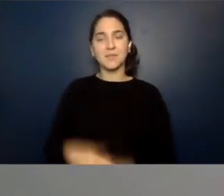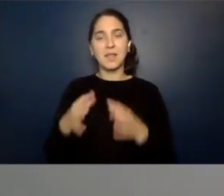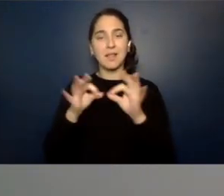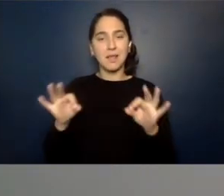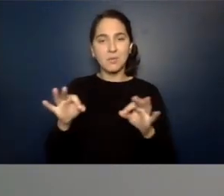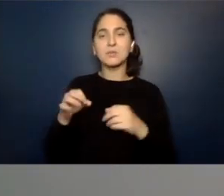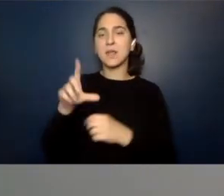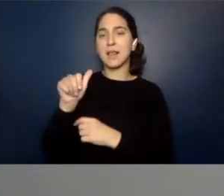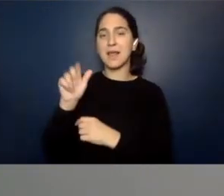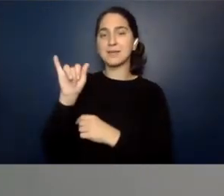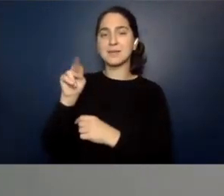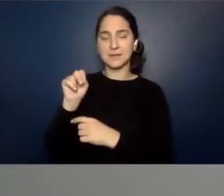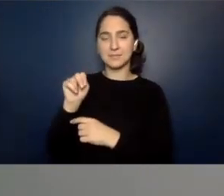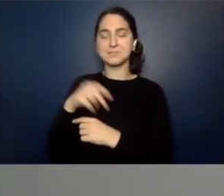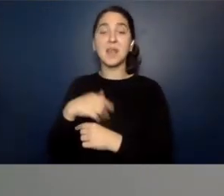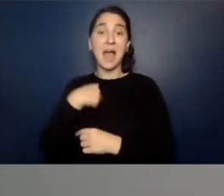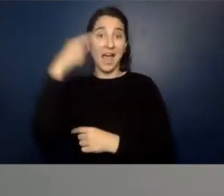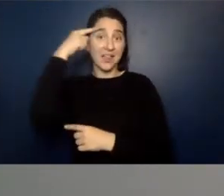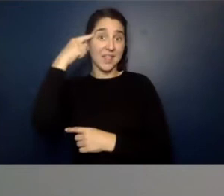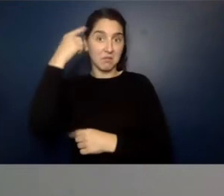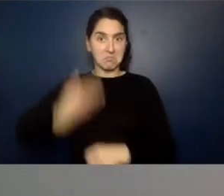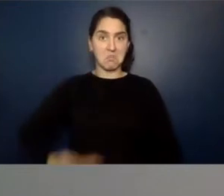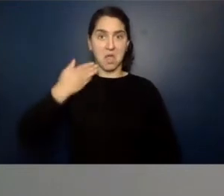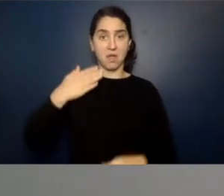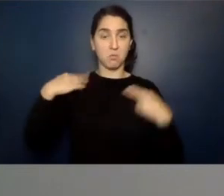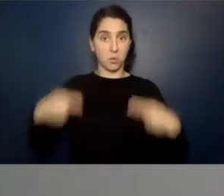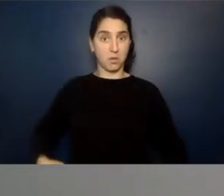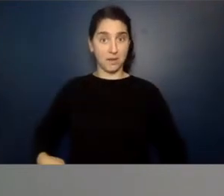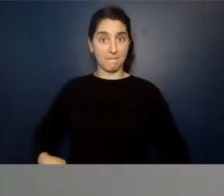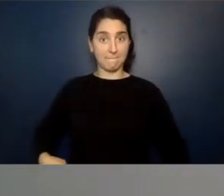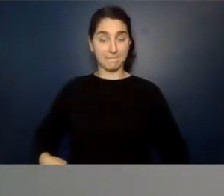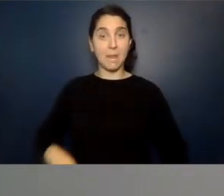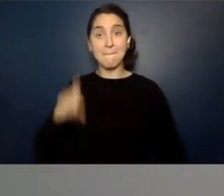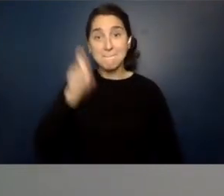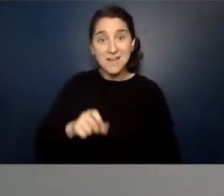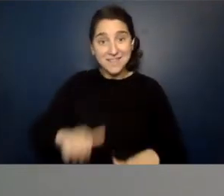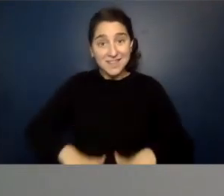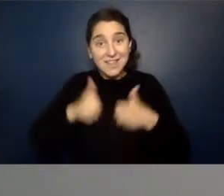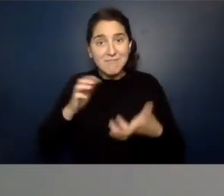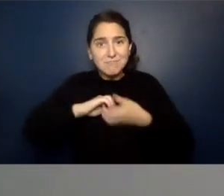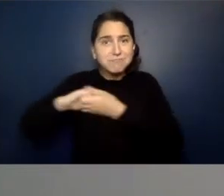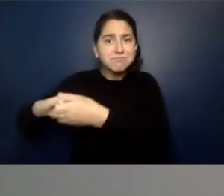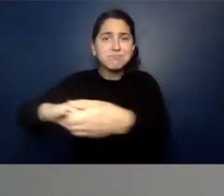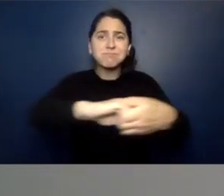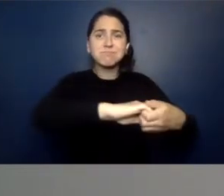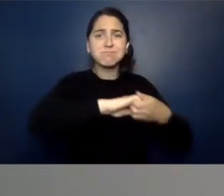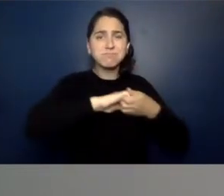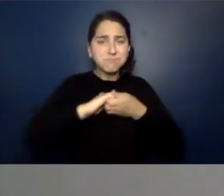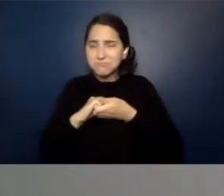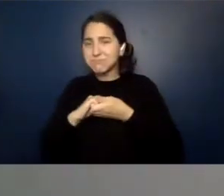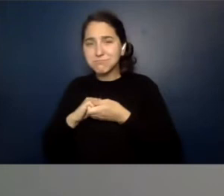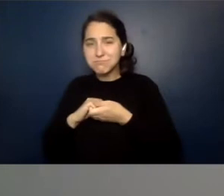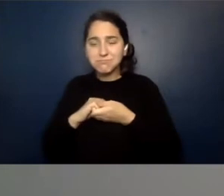our current world where the boundaries have been set, in our current world where people tend to describe themselves not by who they